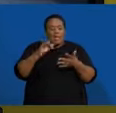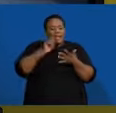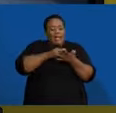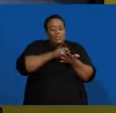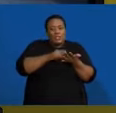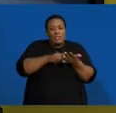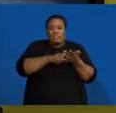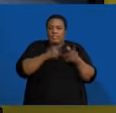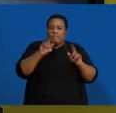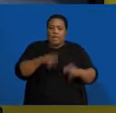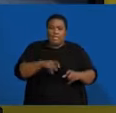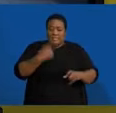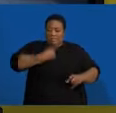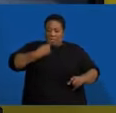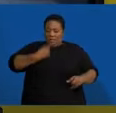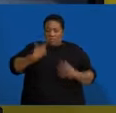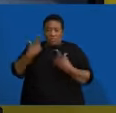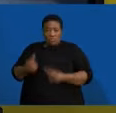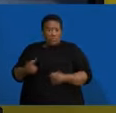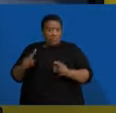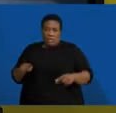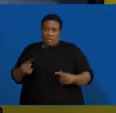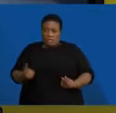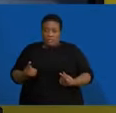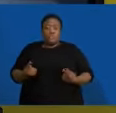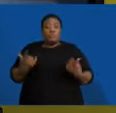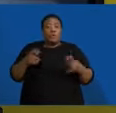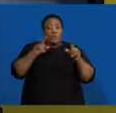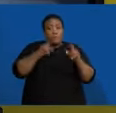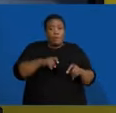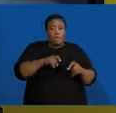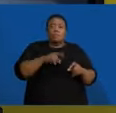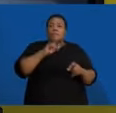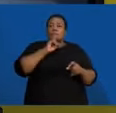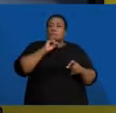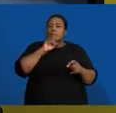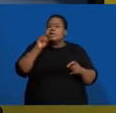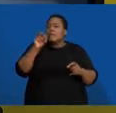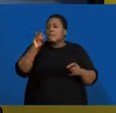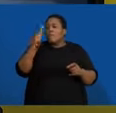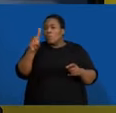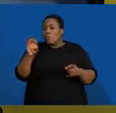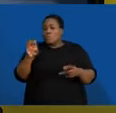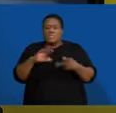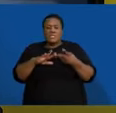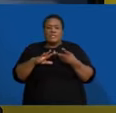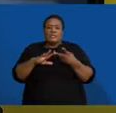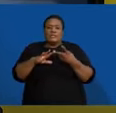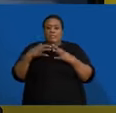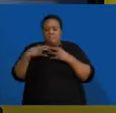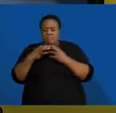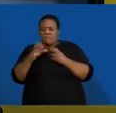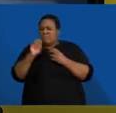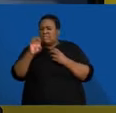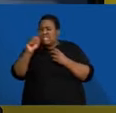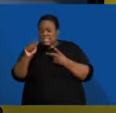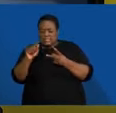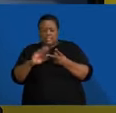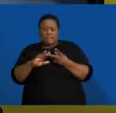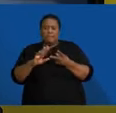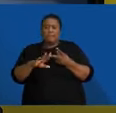need to be pressing your calculator in order to do this. So you know it's your mode setup. You choose number 2. If maybe you're